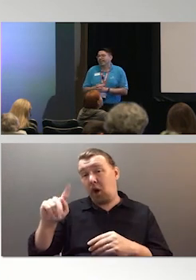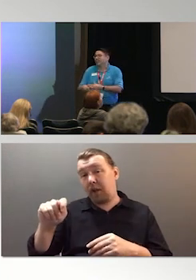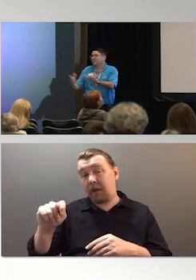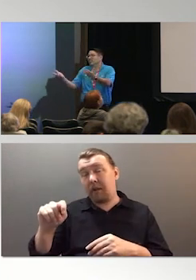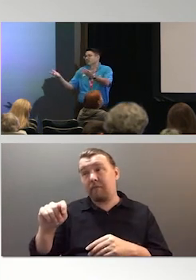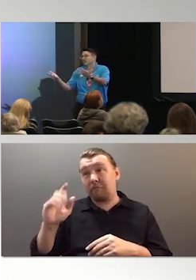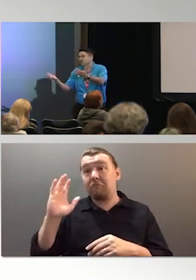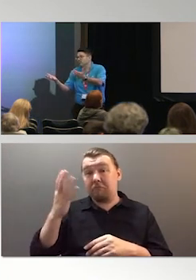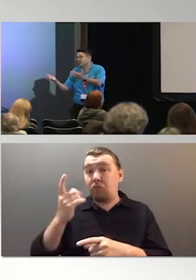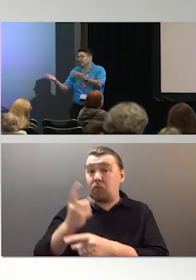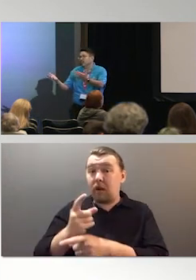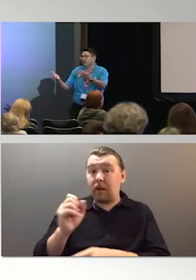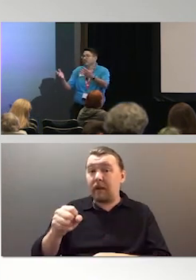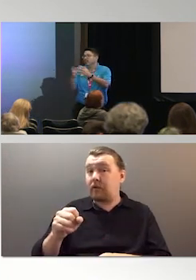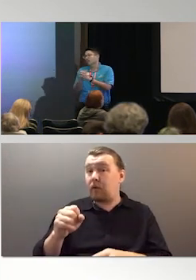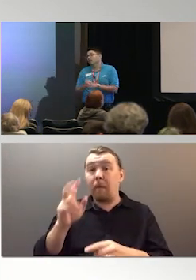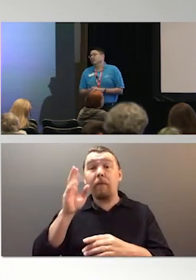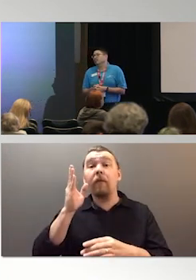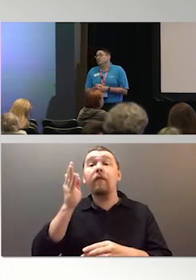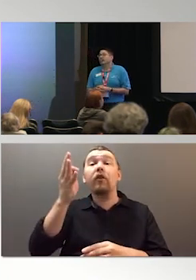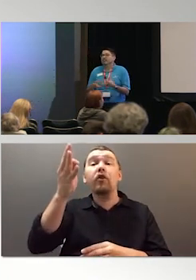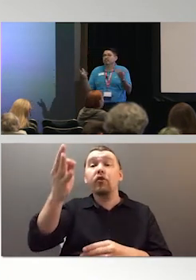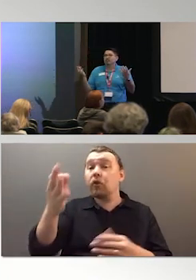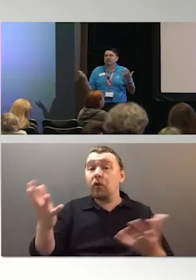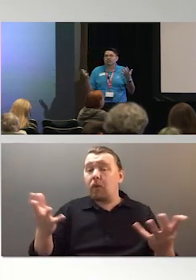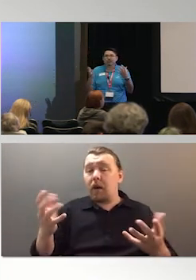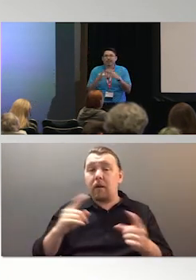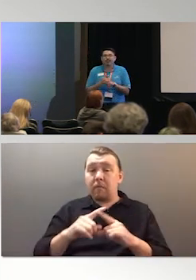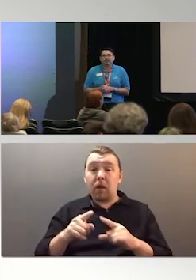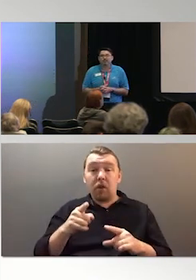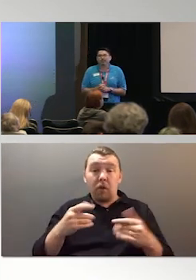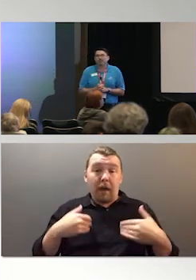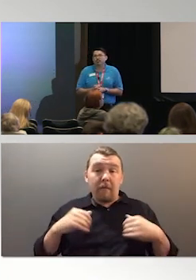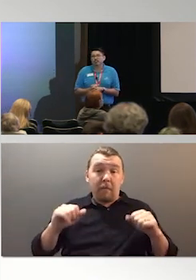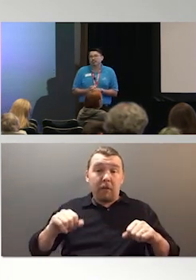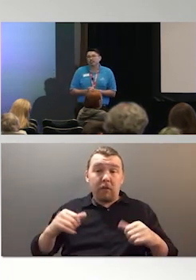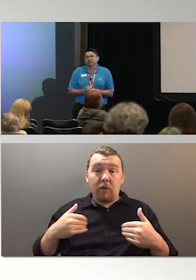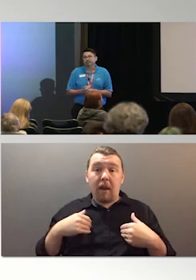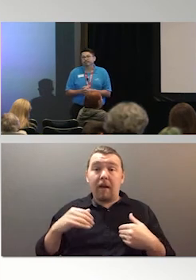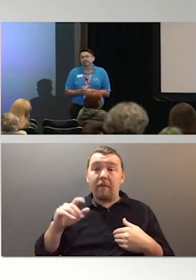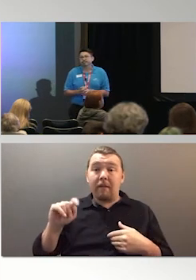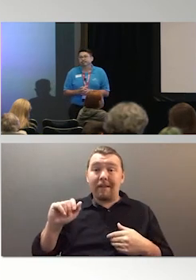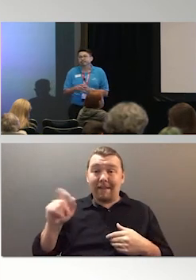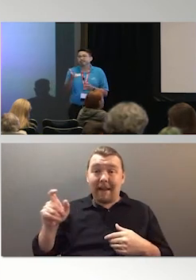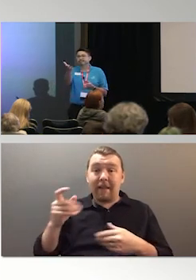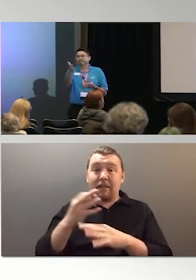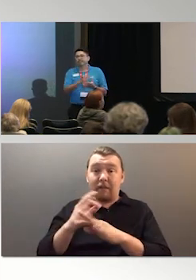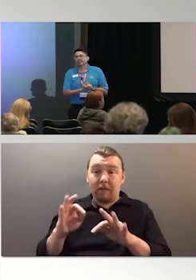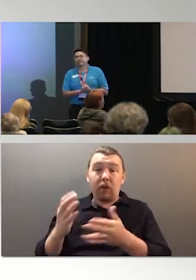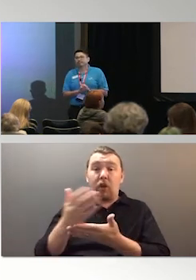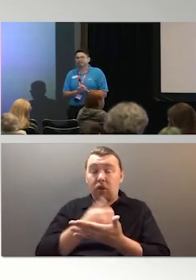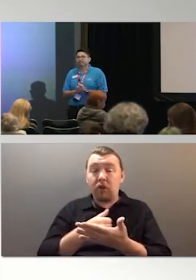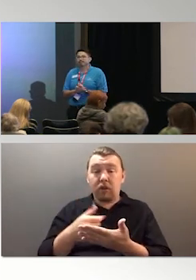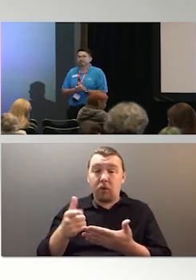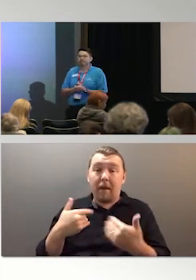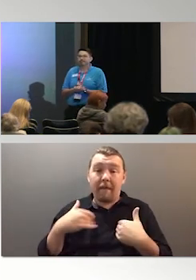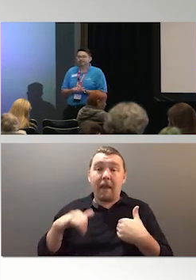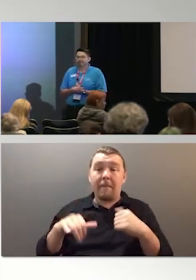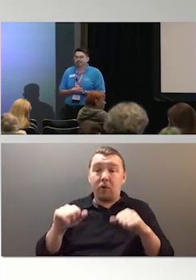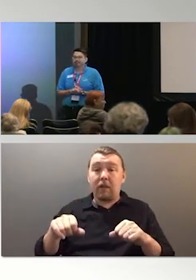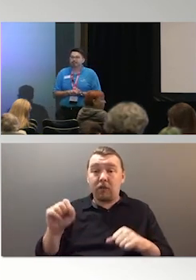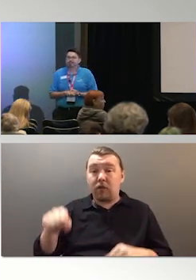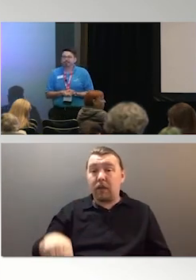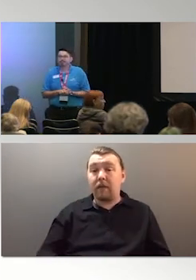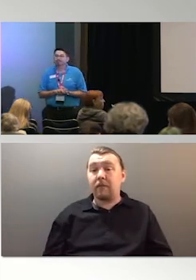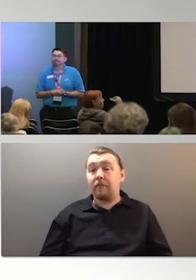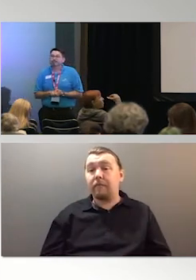can't guarantee what the future may hold, but you do have the potential to have tax-free earnings. Yes? My next question, how